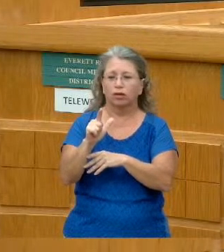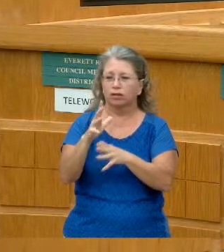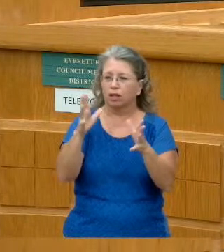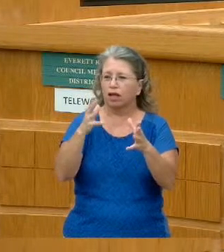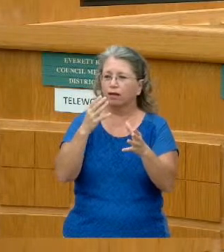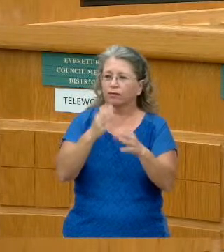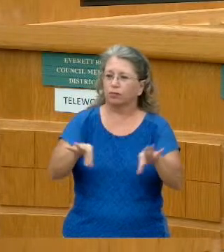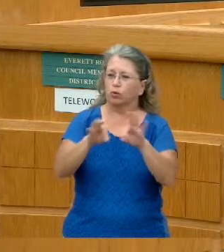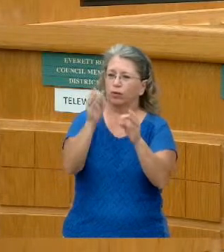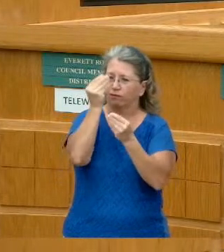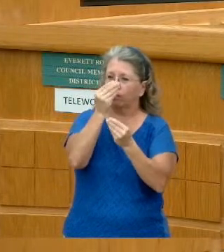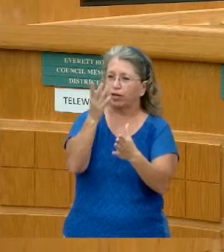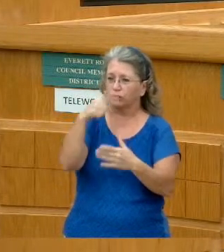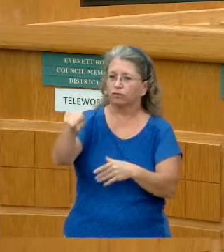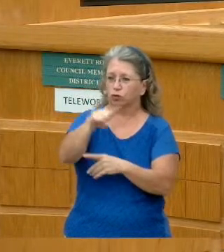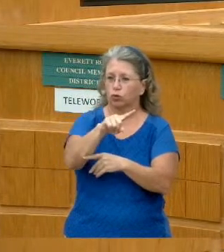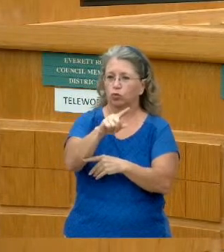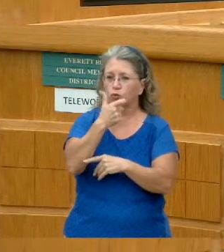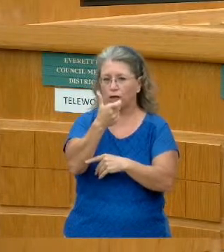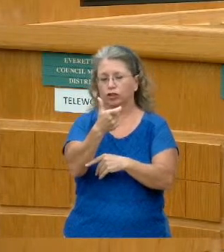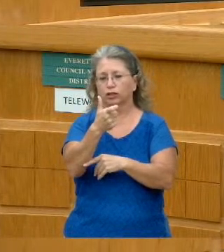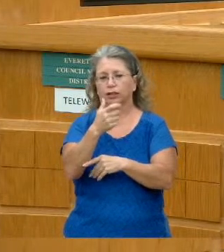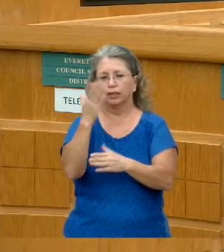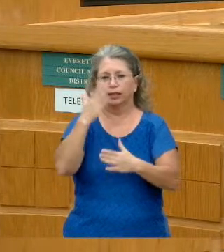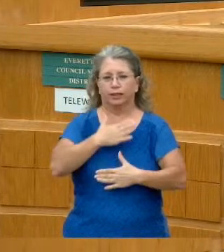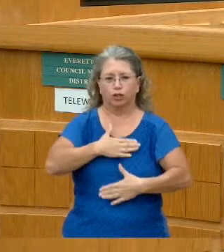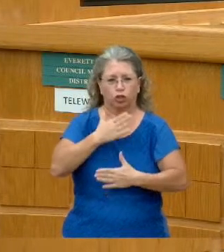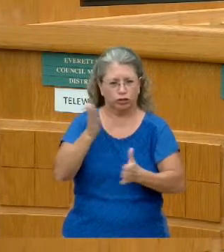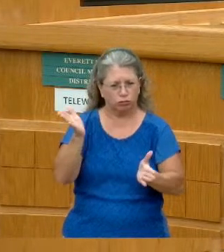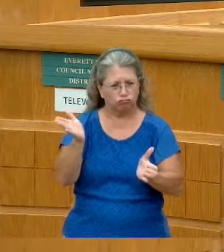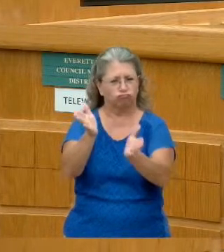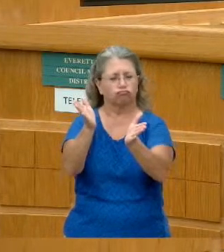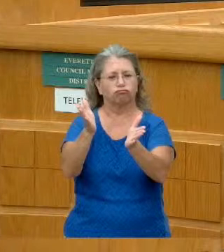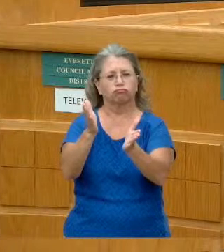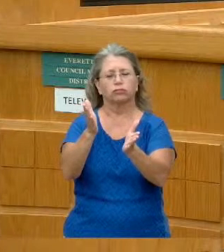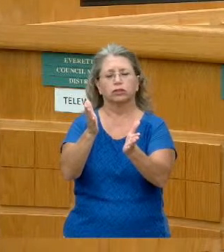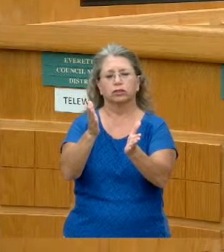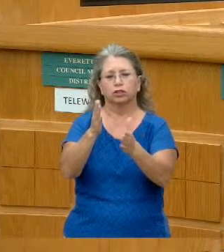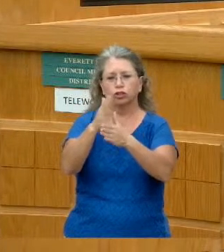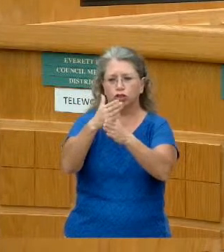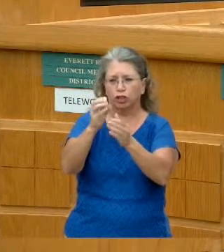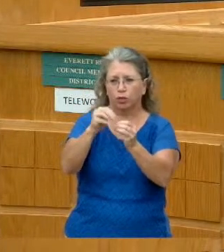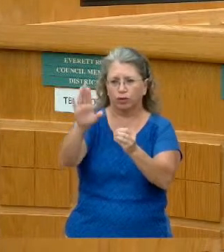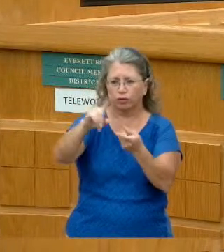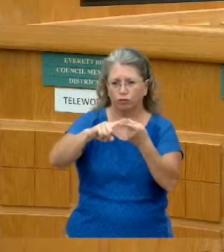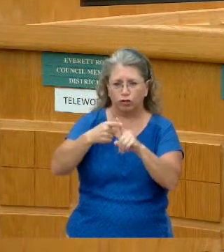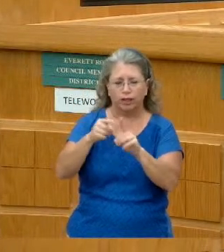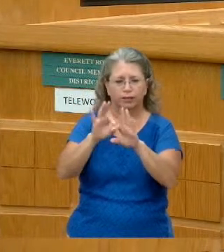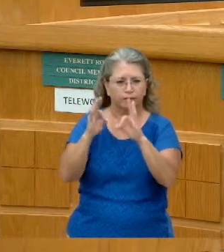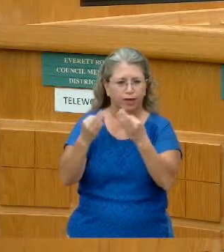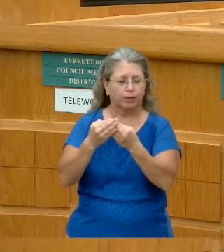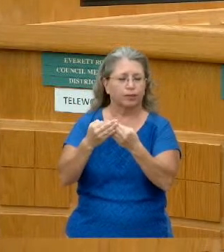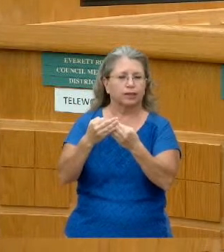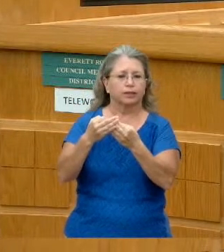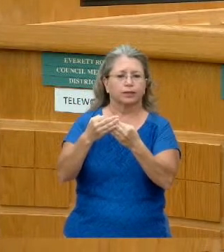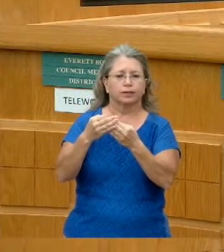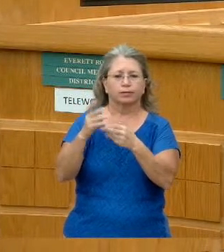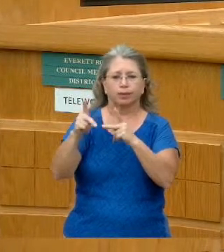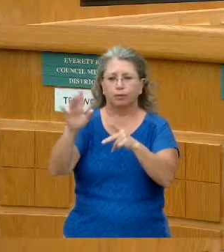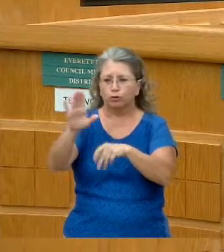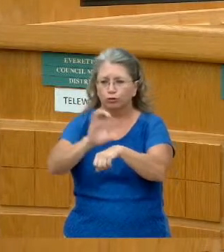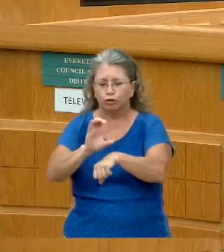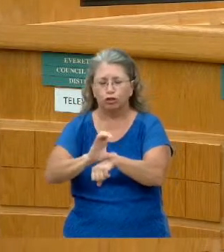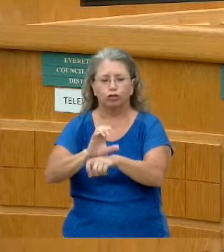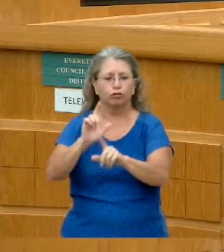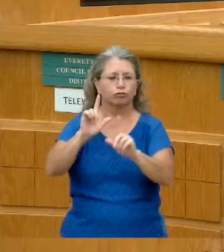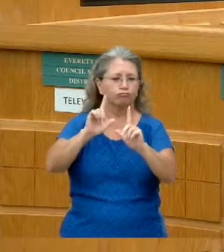watching, and we encourage you to share it with your friends and families and churchgoers and so on. We believe, and we